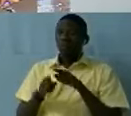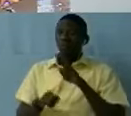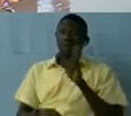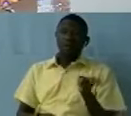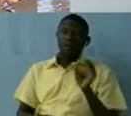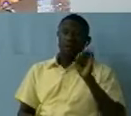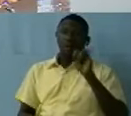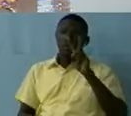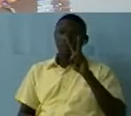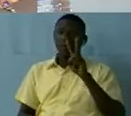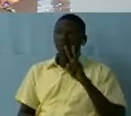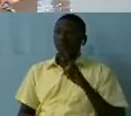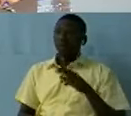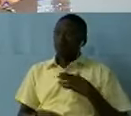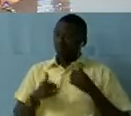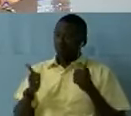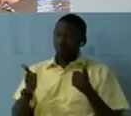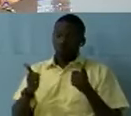comfortably.